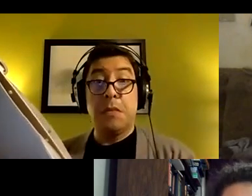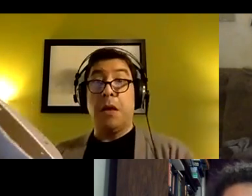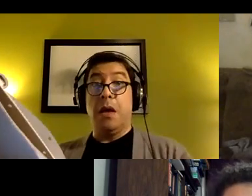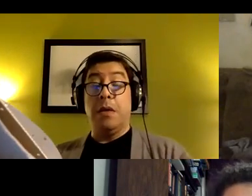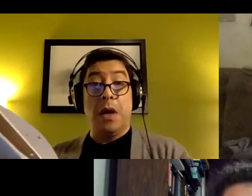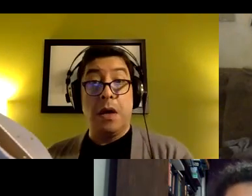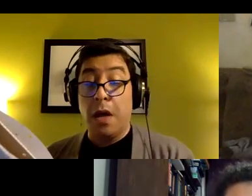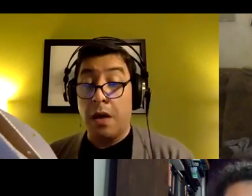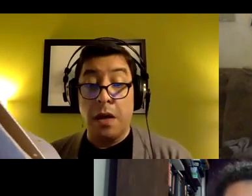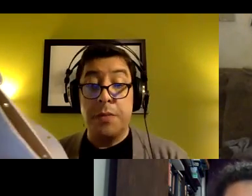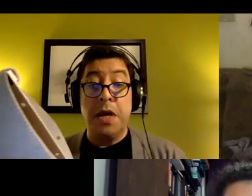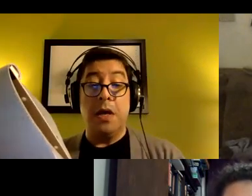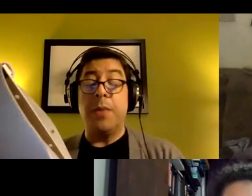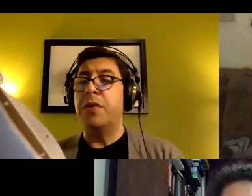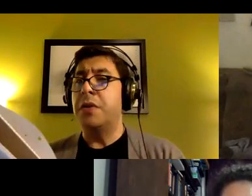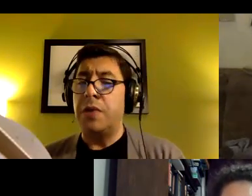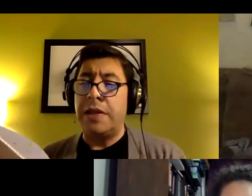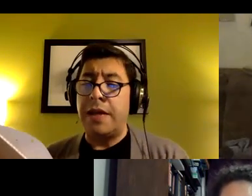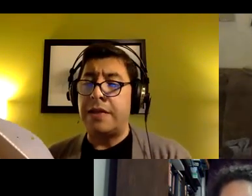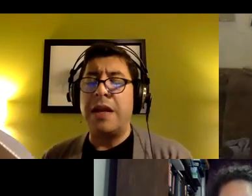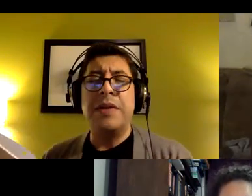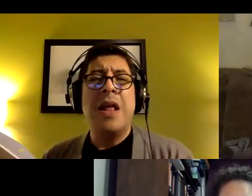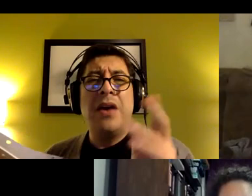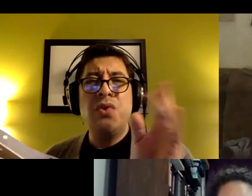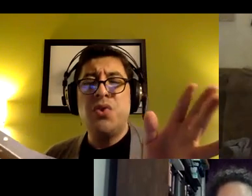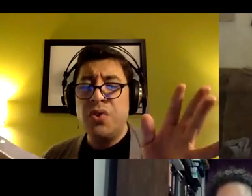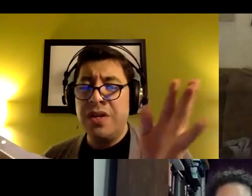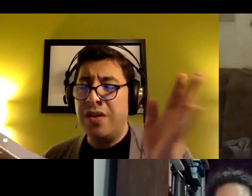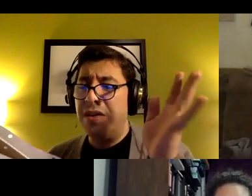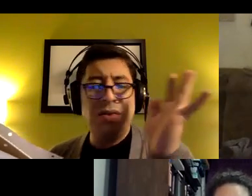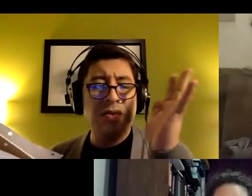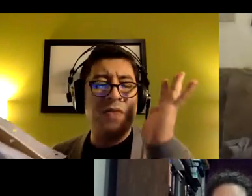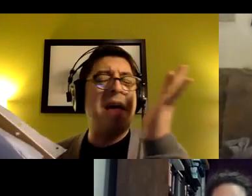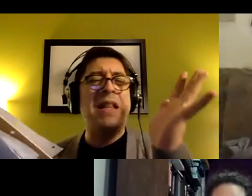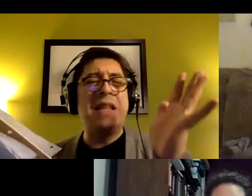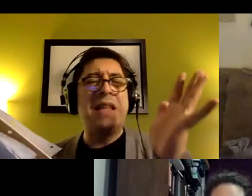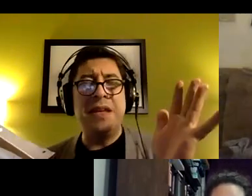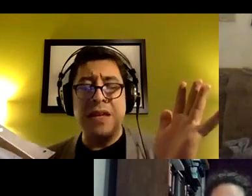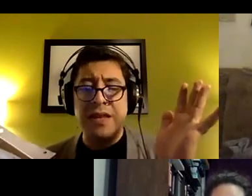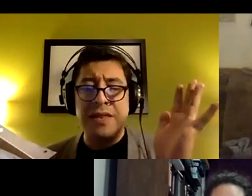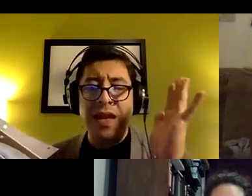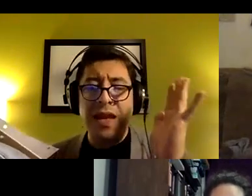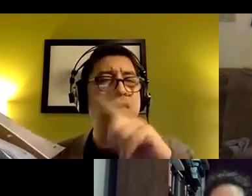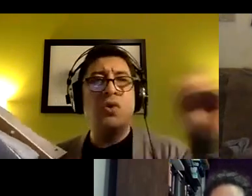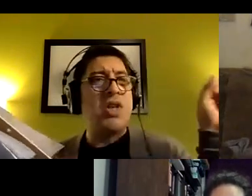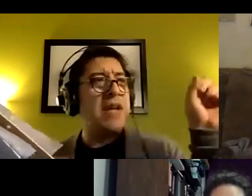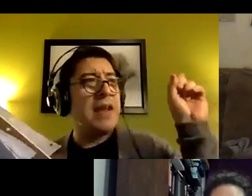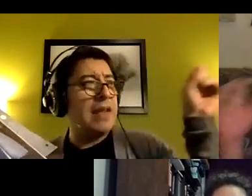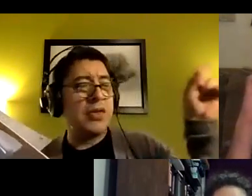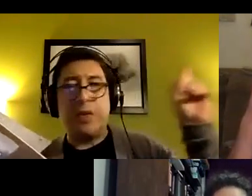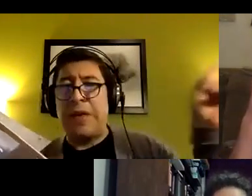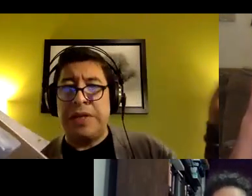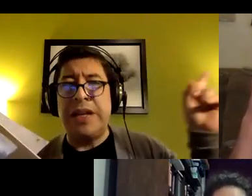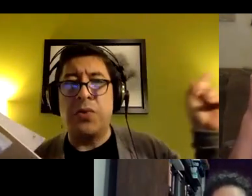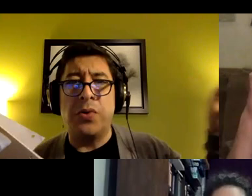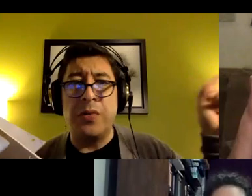notes. Yeah, my notes are really that. Are you sure you don't smell anything? I should go check that